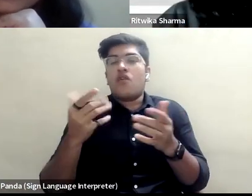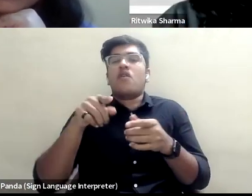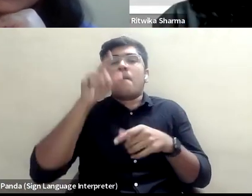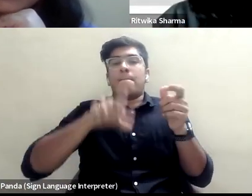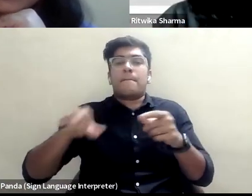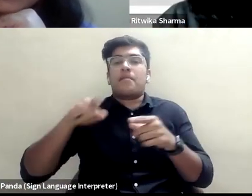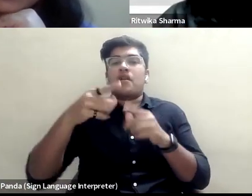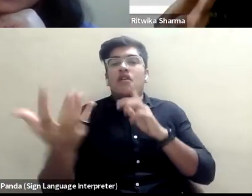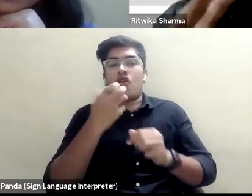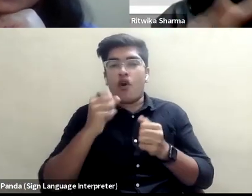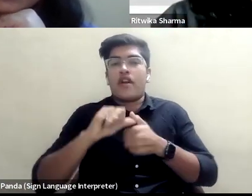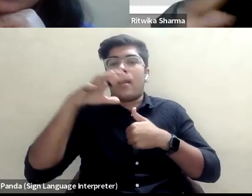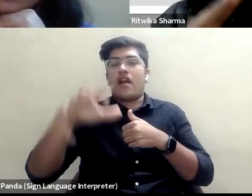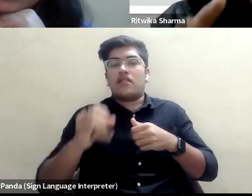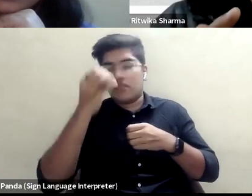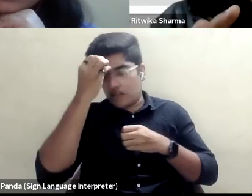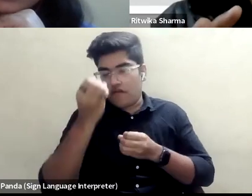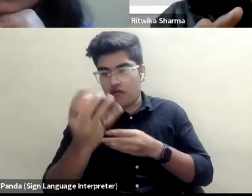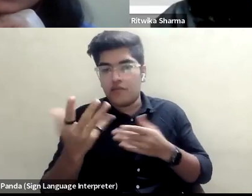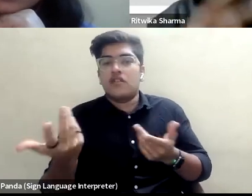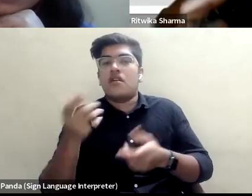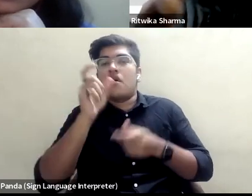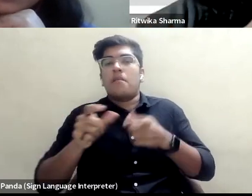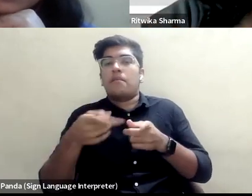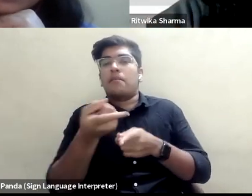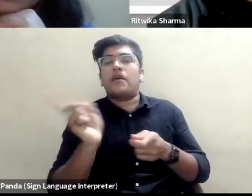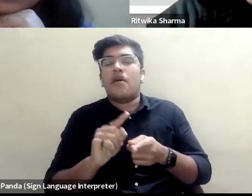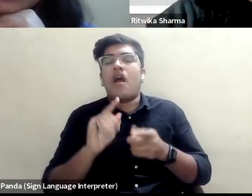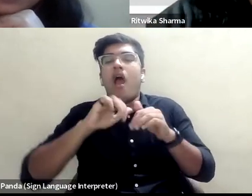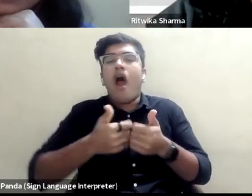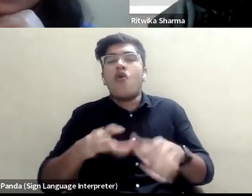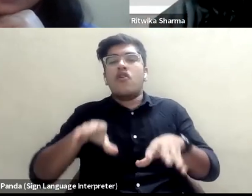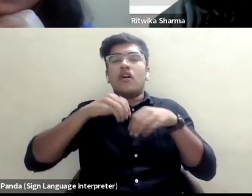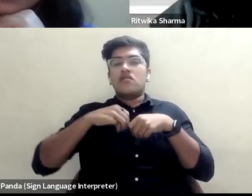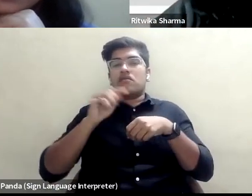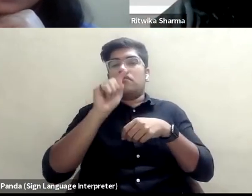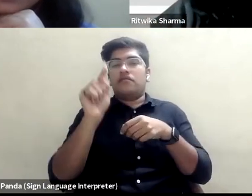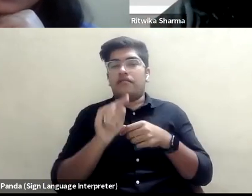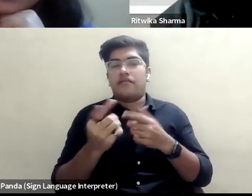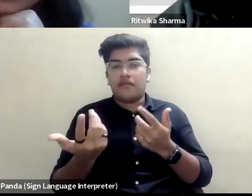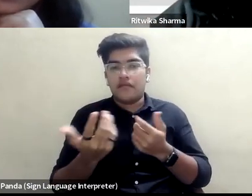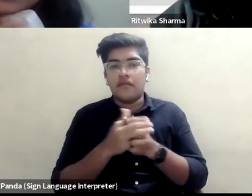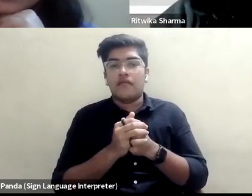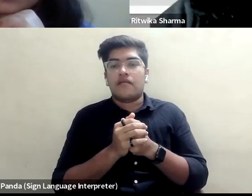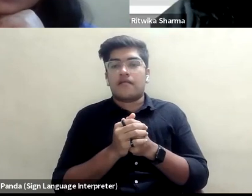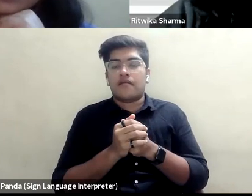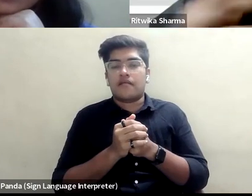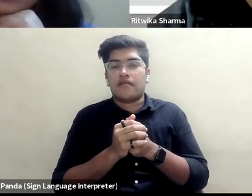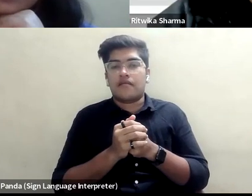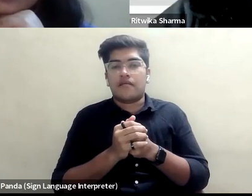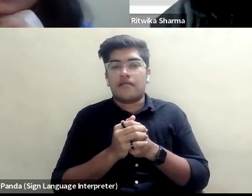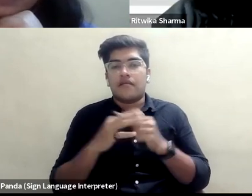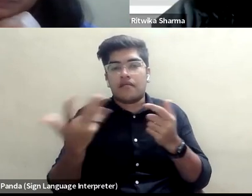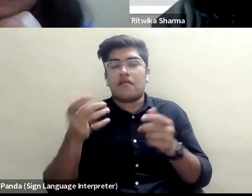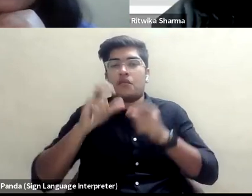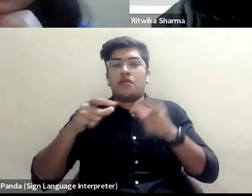and accessing documents play out amongst people, specifically in terms of the kind of things you spoke about in terms of